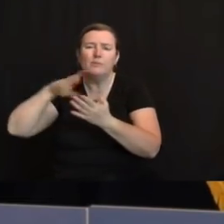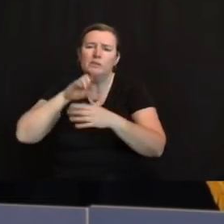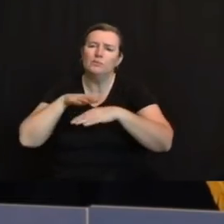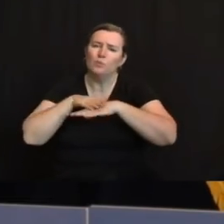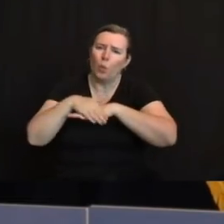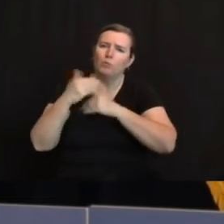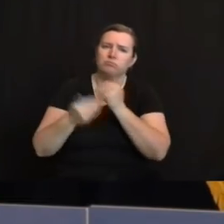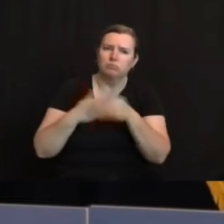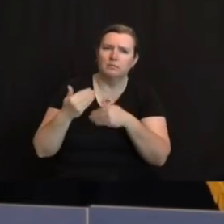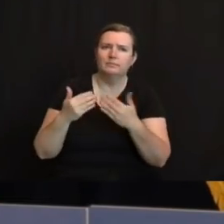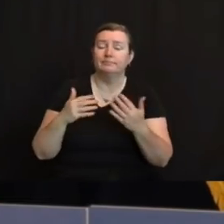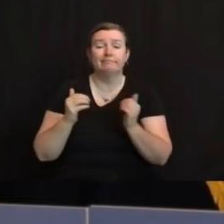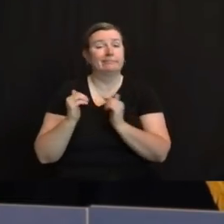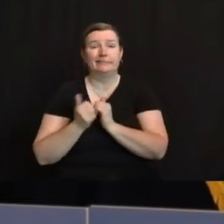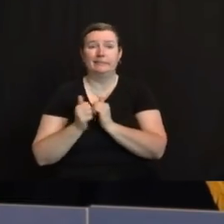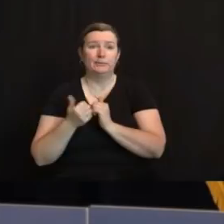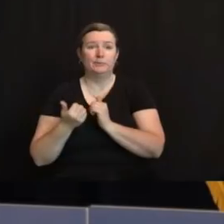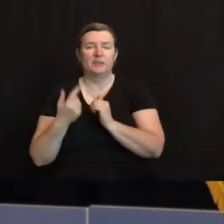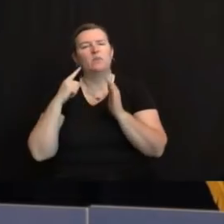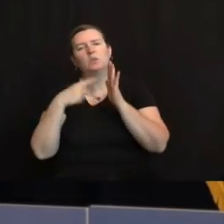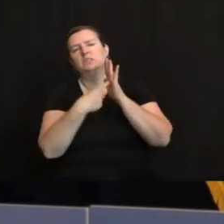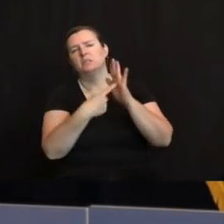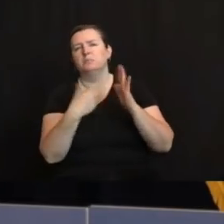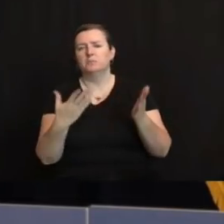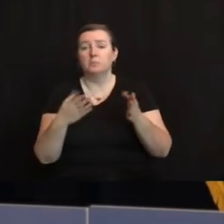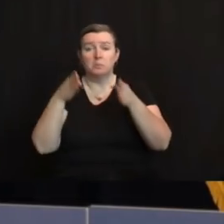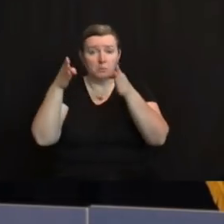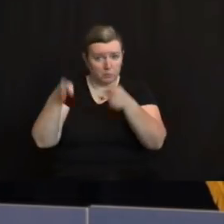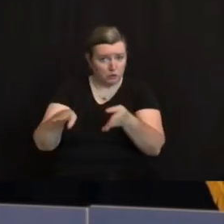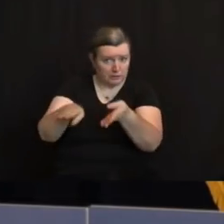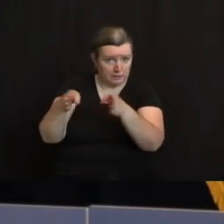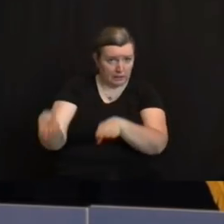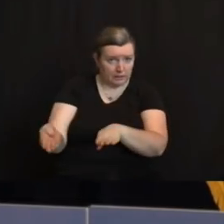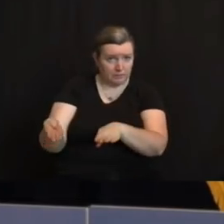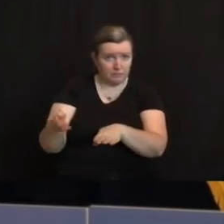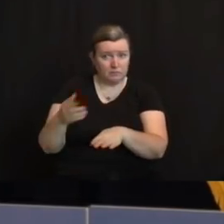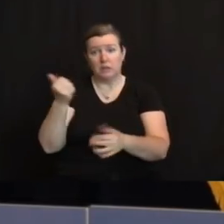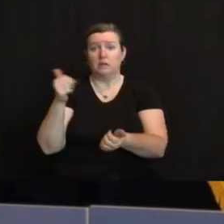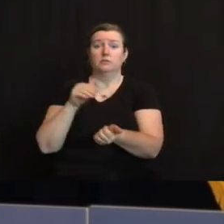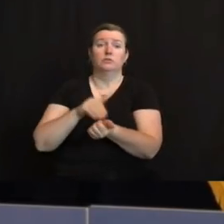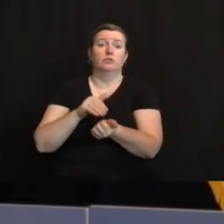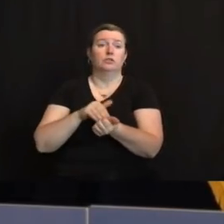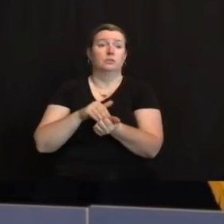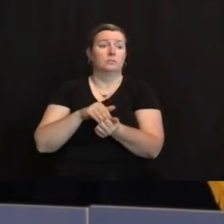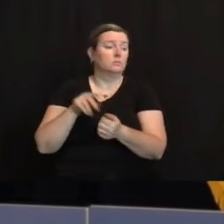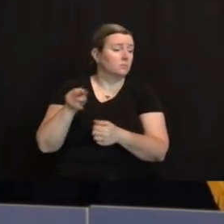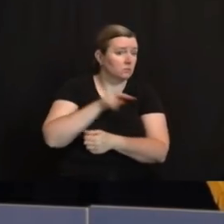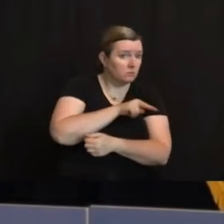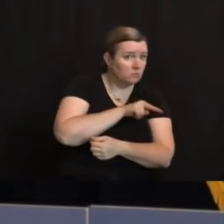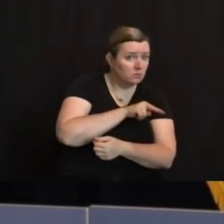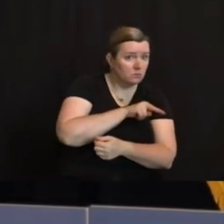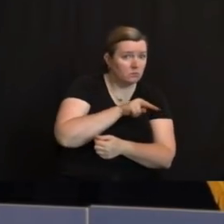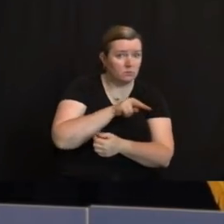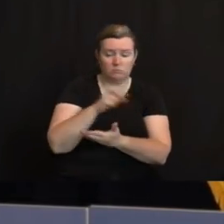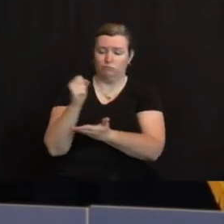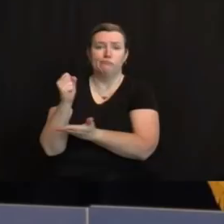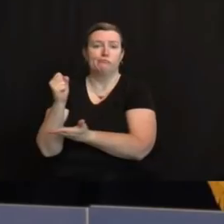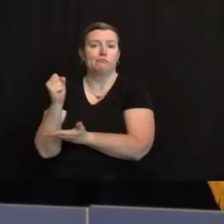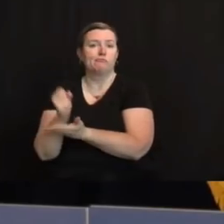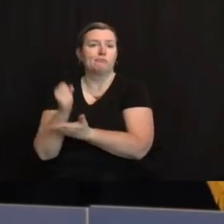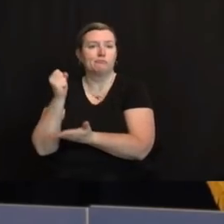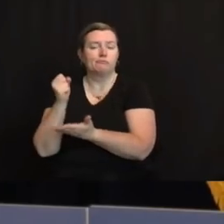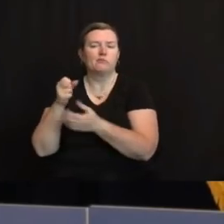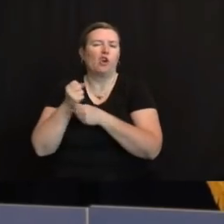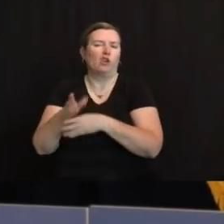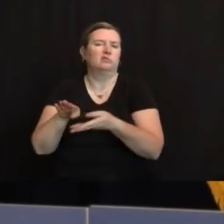is, after somebody dies, a physician has to certify a cause of death. We have thousands of physicians in the